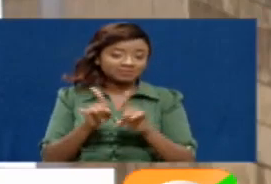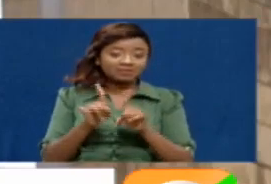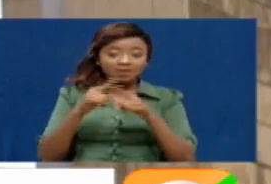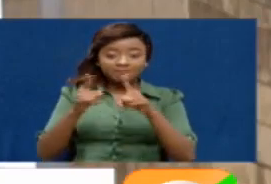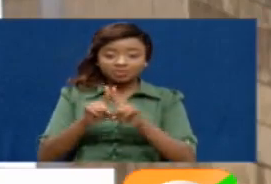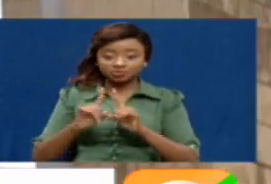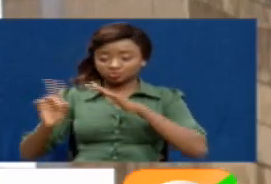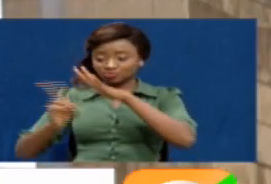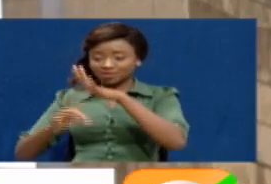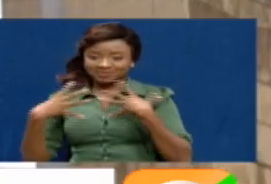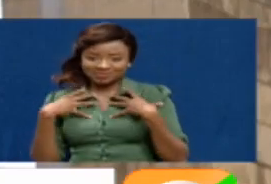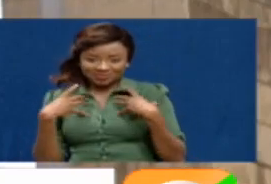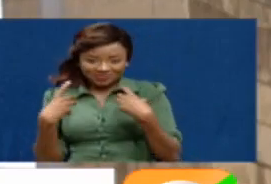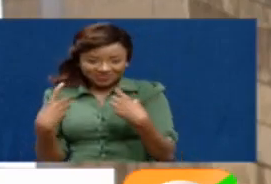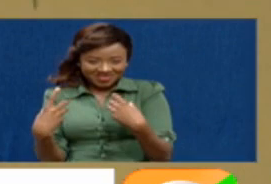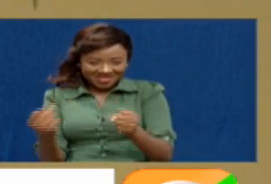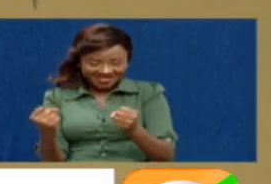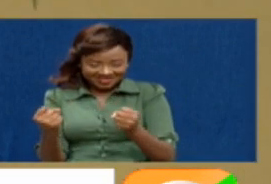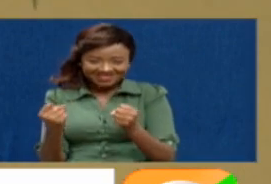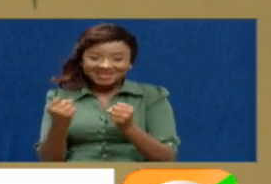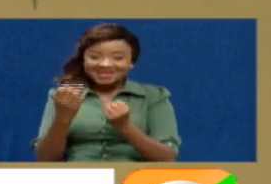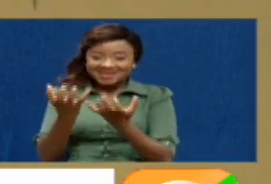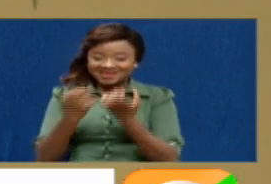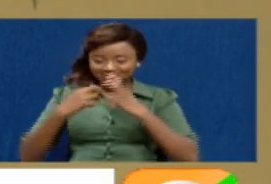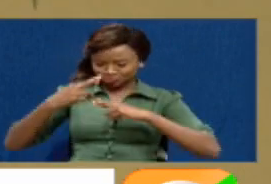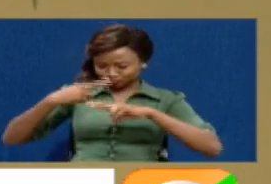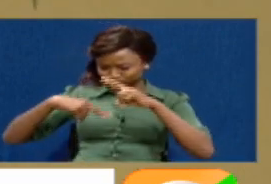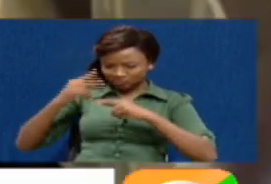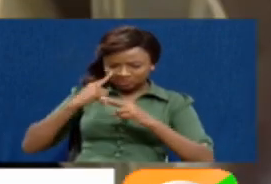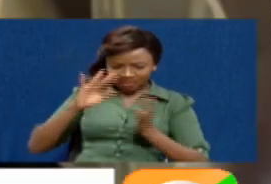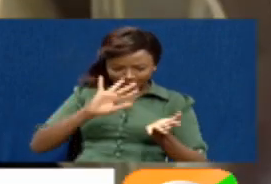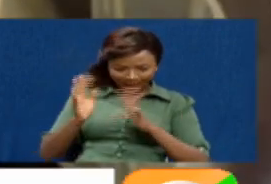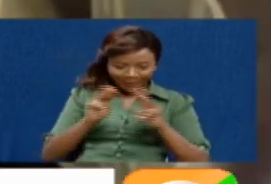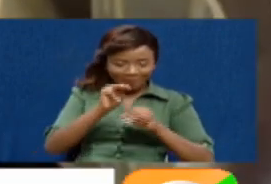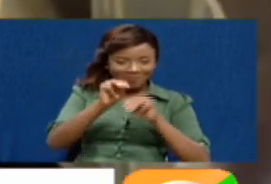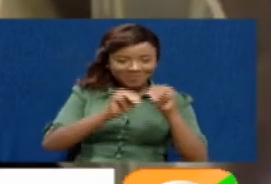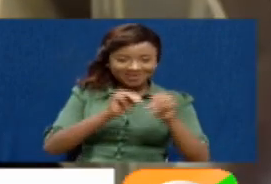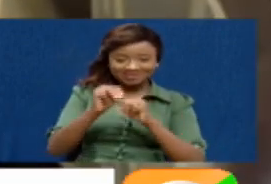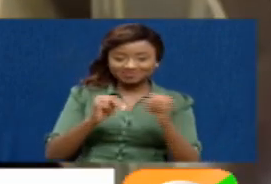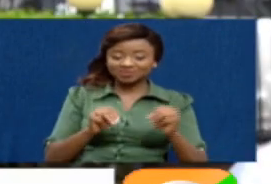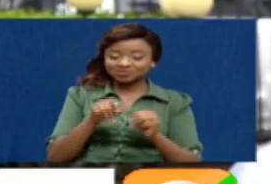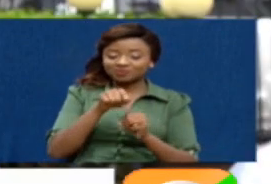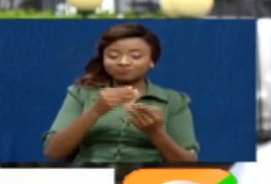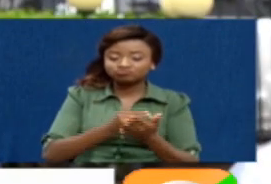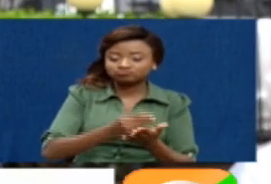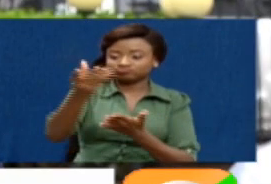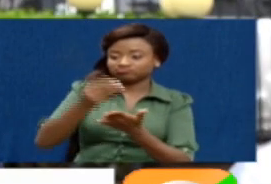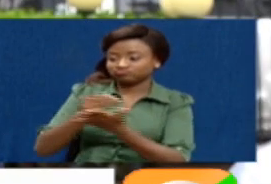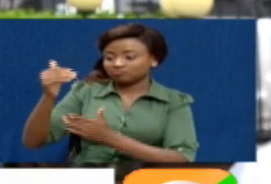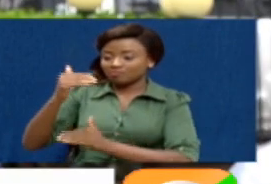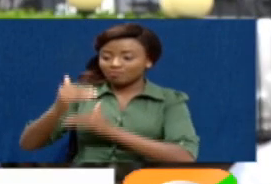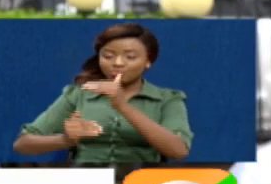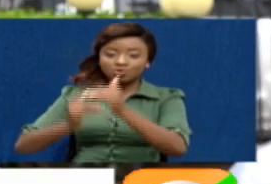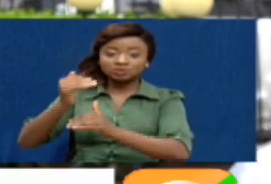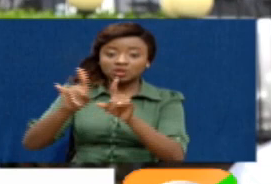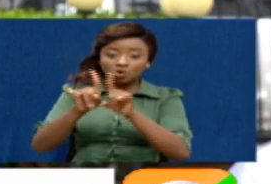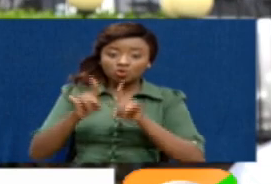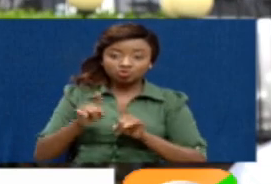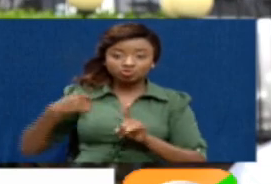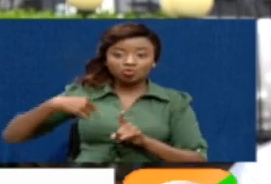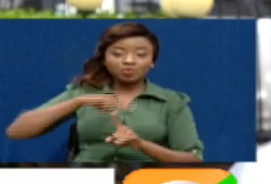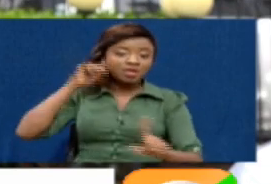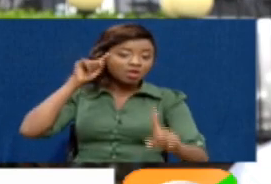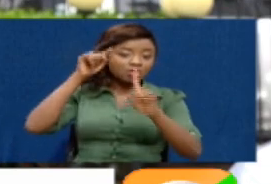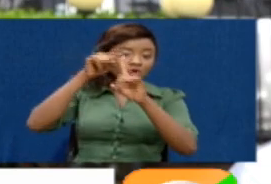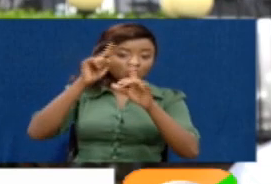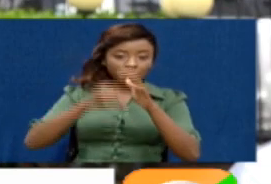hopes to reorganize the blood transfusion service and boost the management of the distribution network. We also intend to install